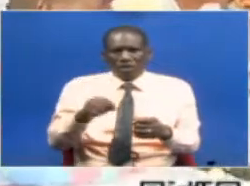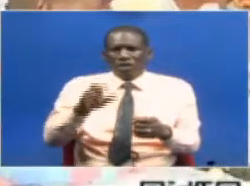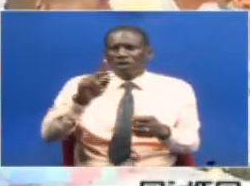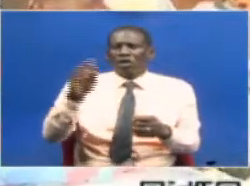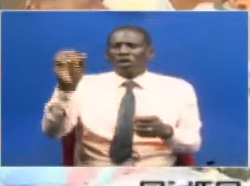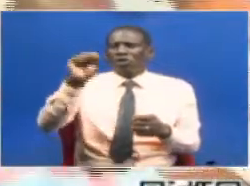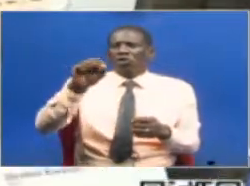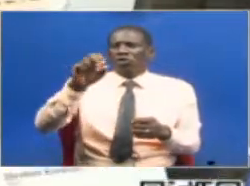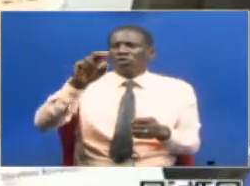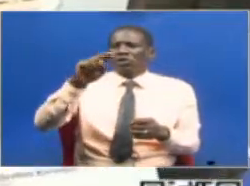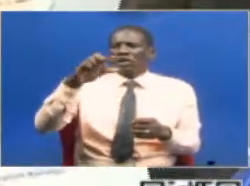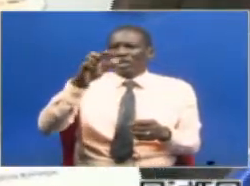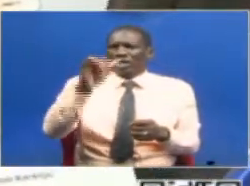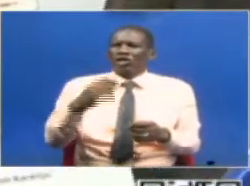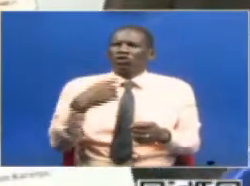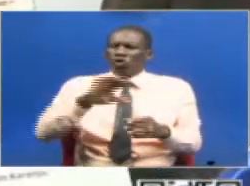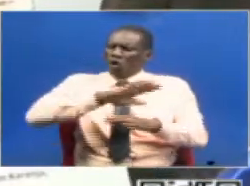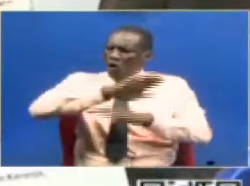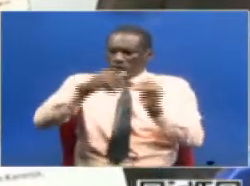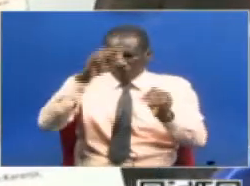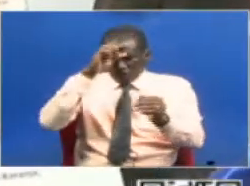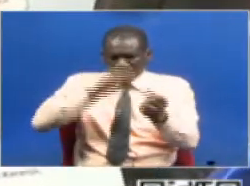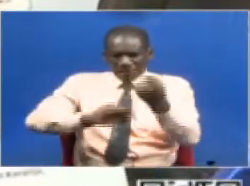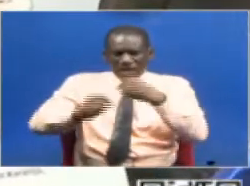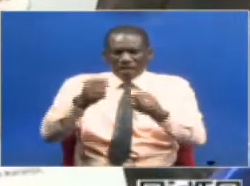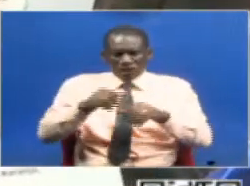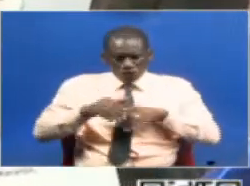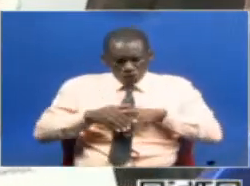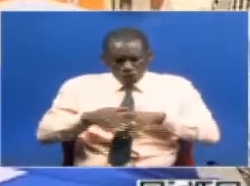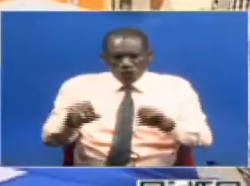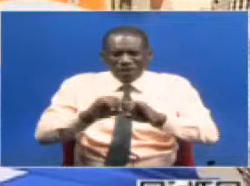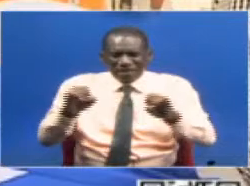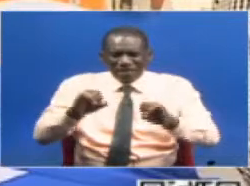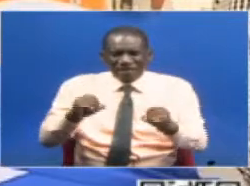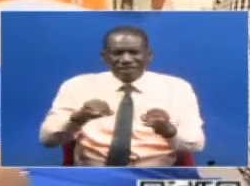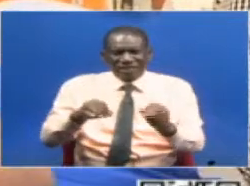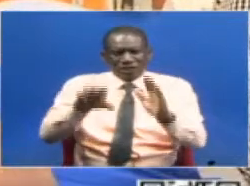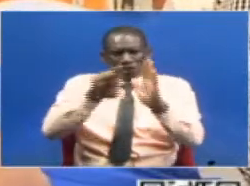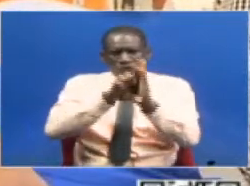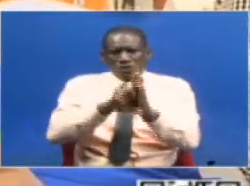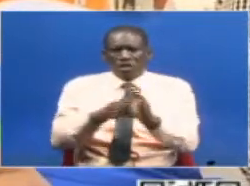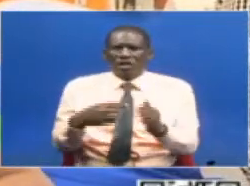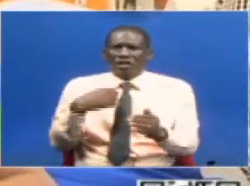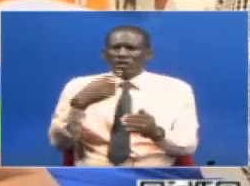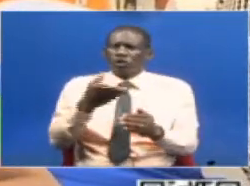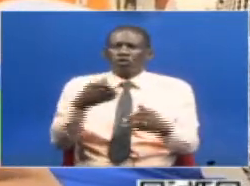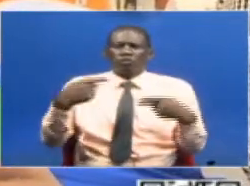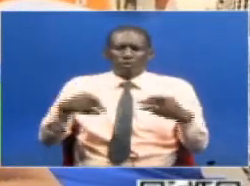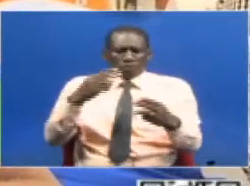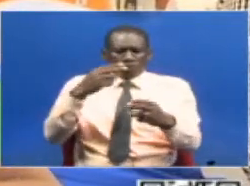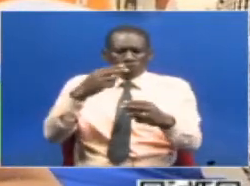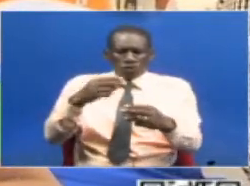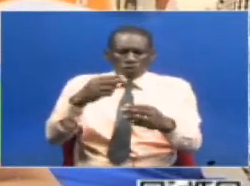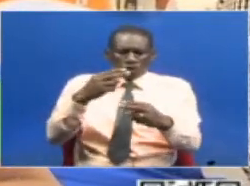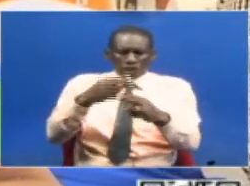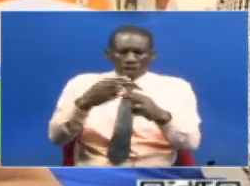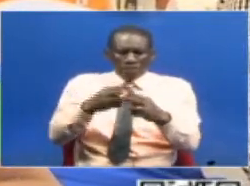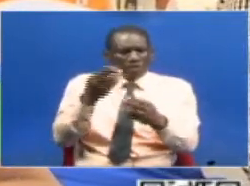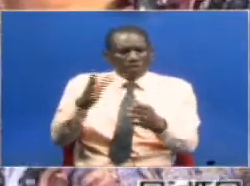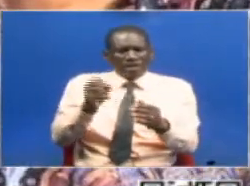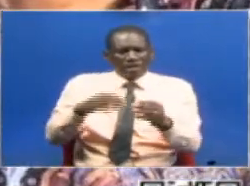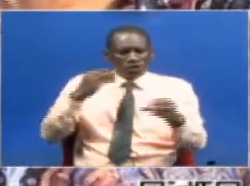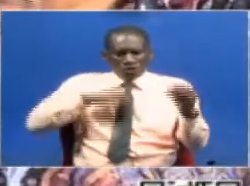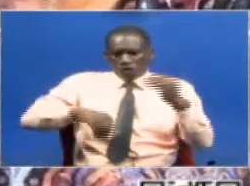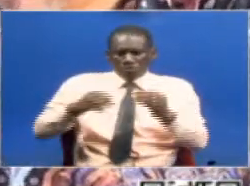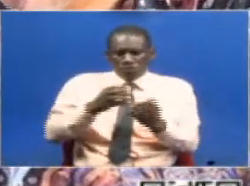on all the state actors to abide by the integrity codes, directing those who have been mentioned in corrupt dealings to step aside